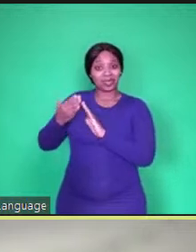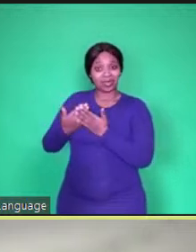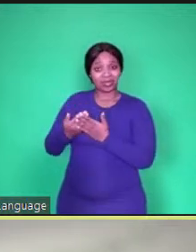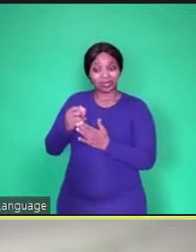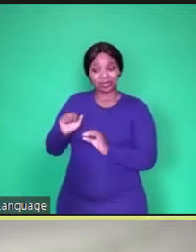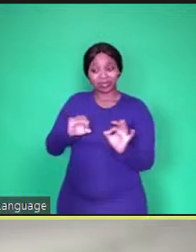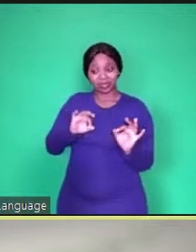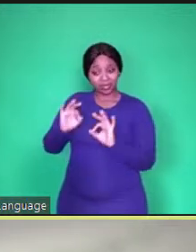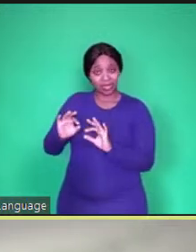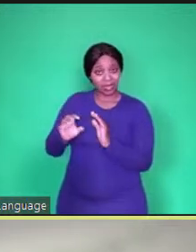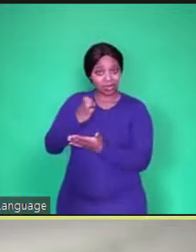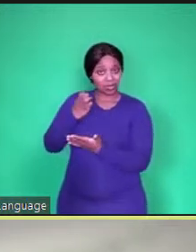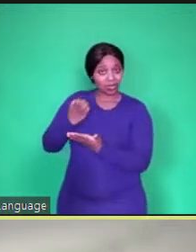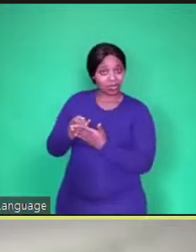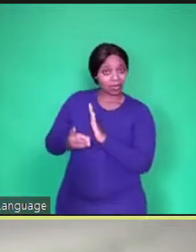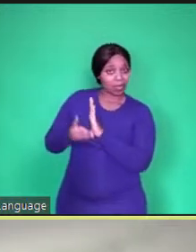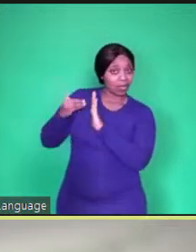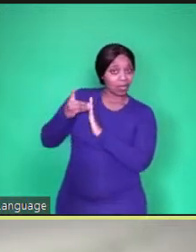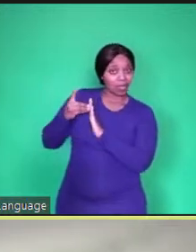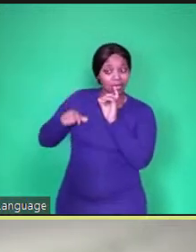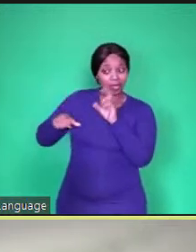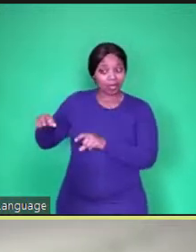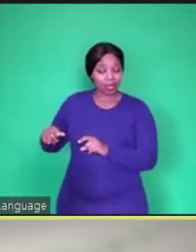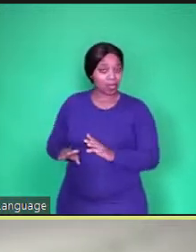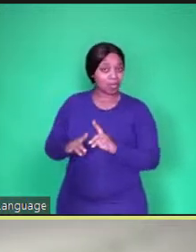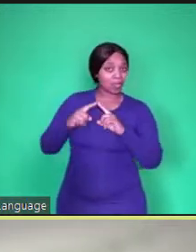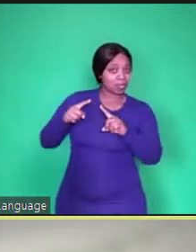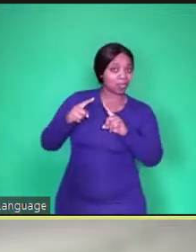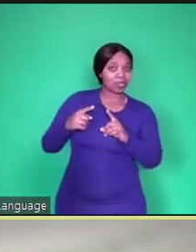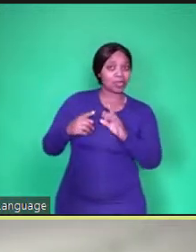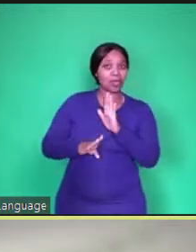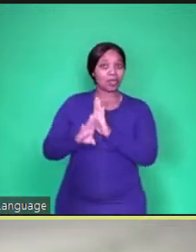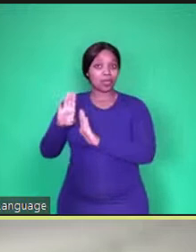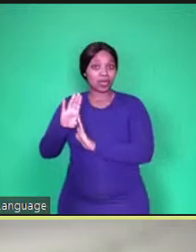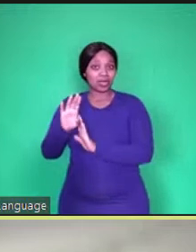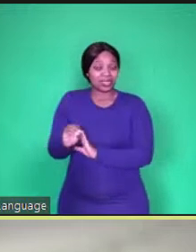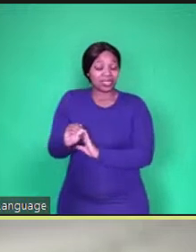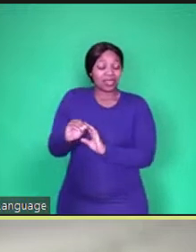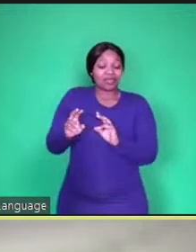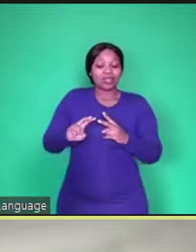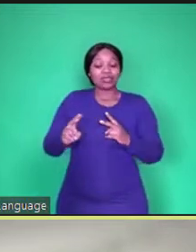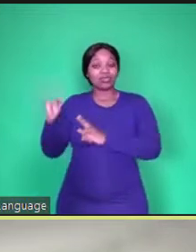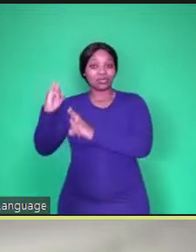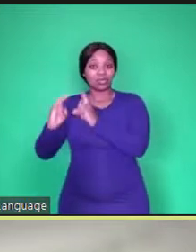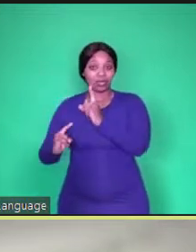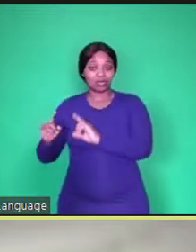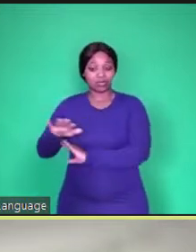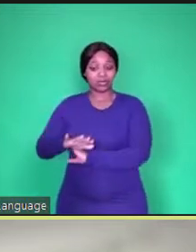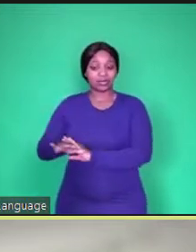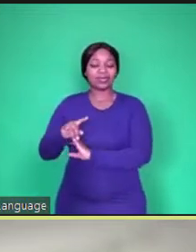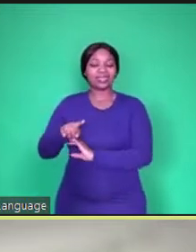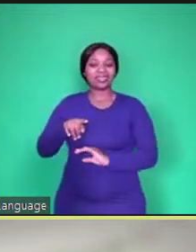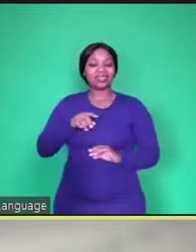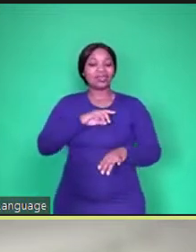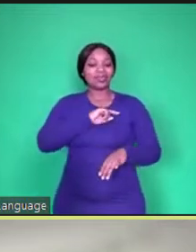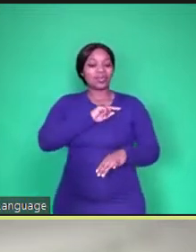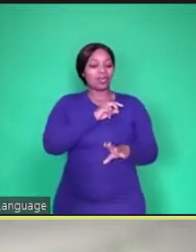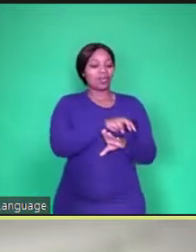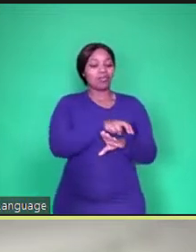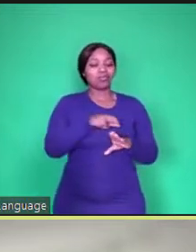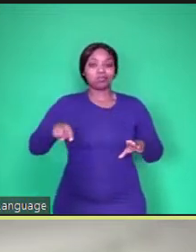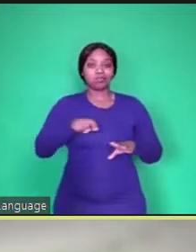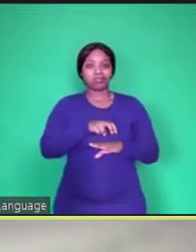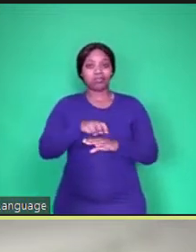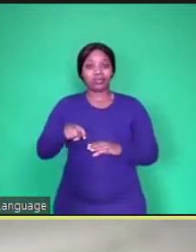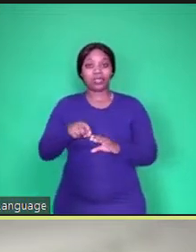human progress than towns and rural areas? And following from this, does rural to urban migration offer people the prospect of a better